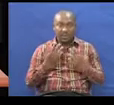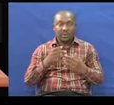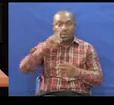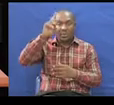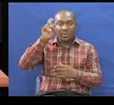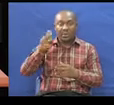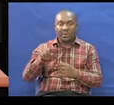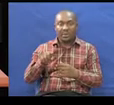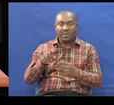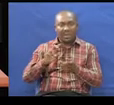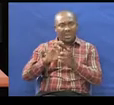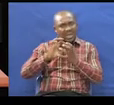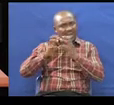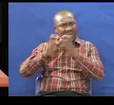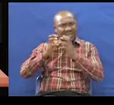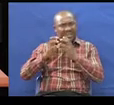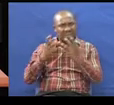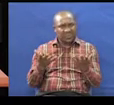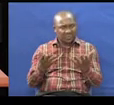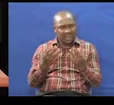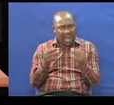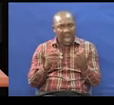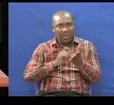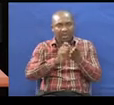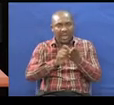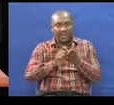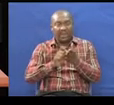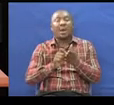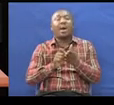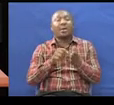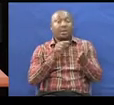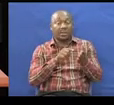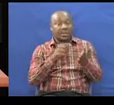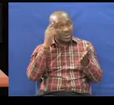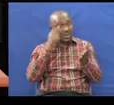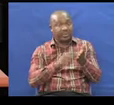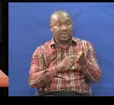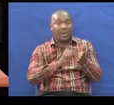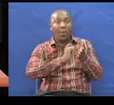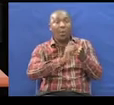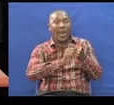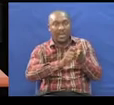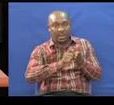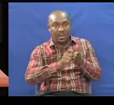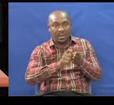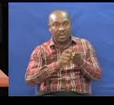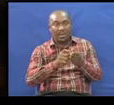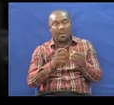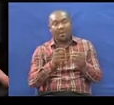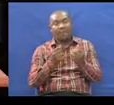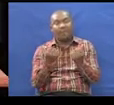is this kind of reaction is named in chemistry? This is called the Wade equation. This is called the Wade